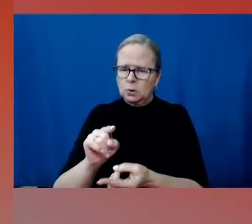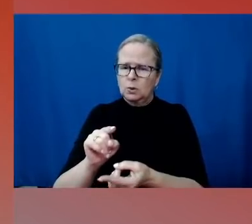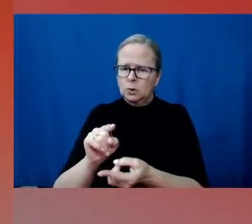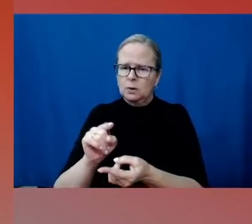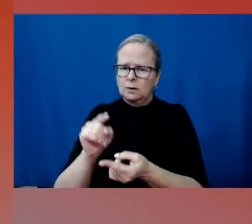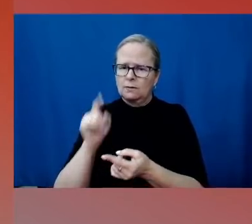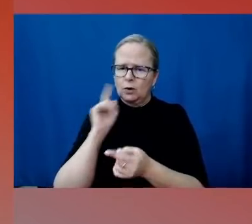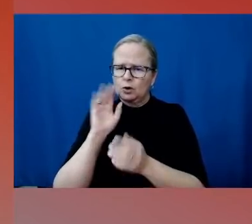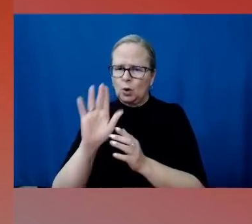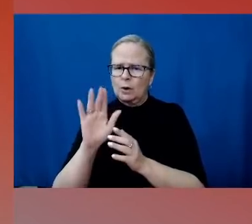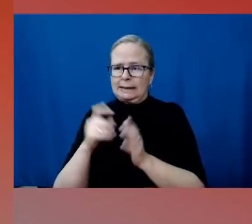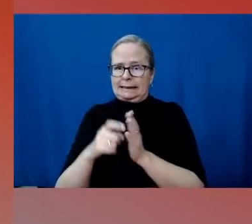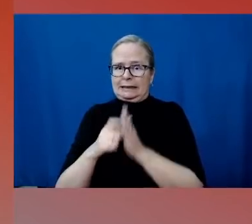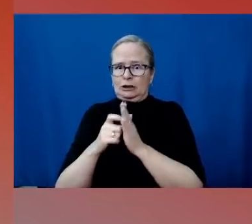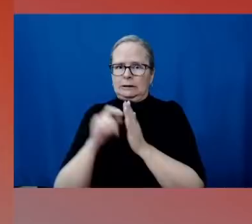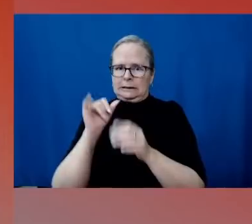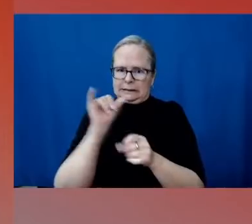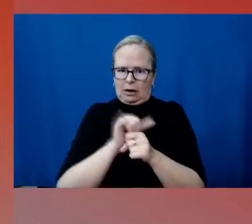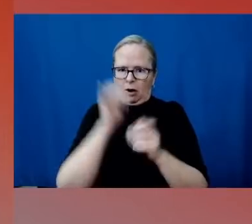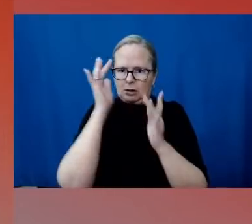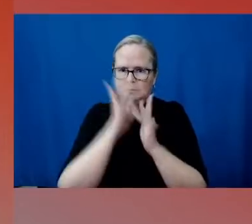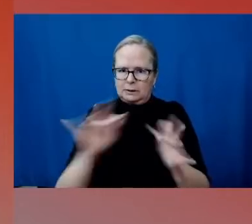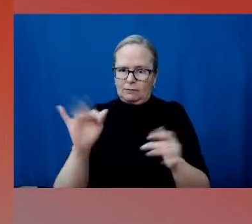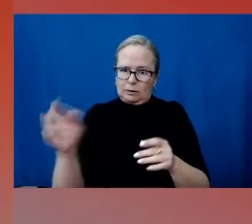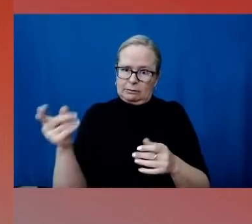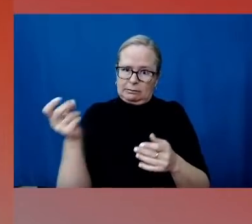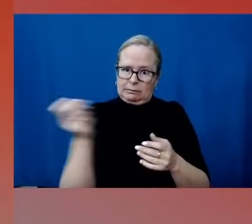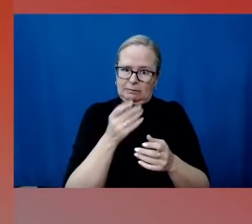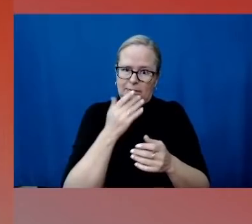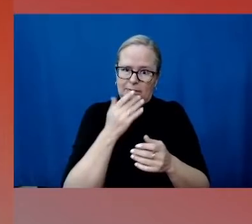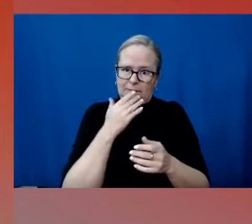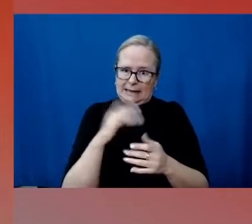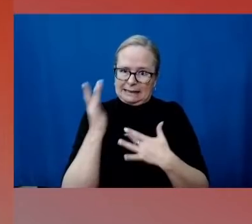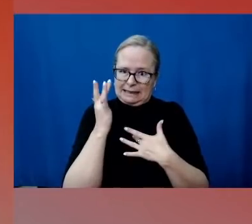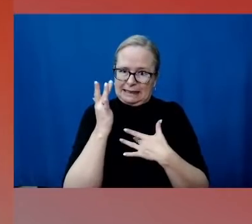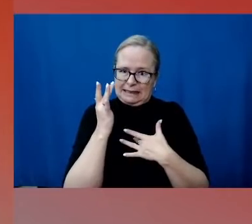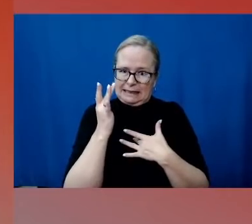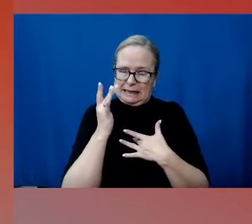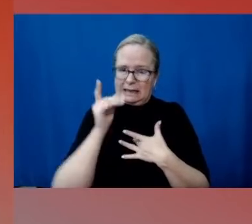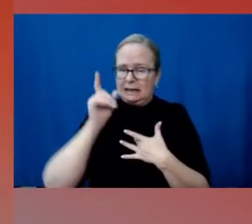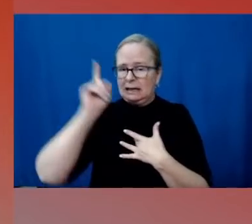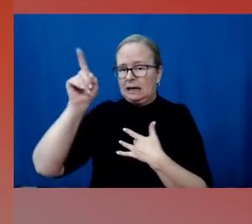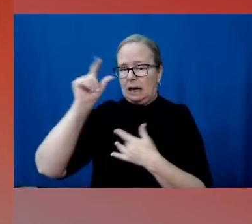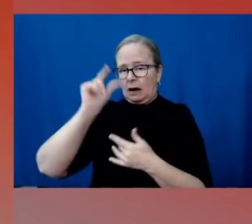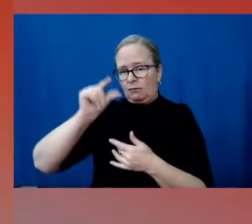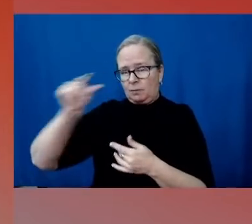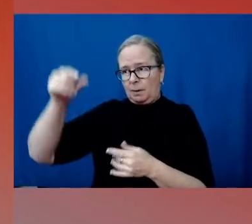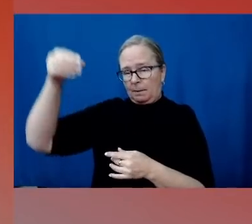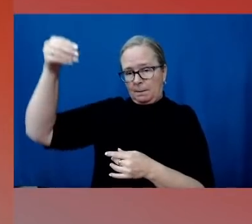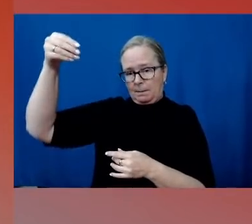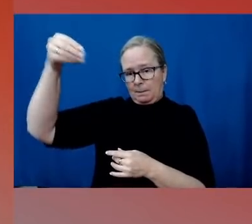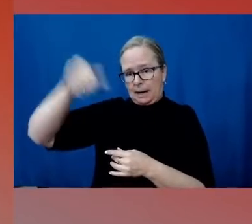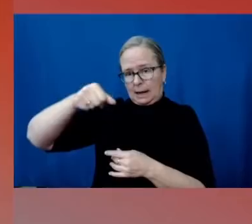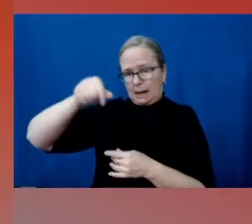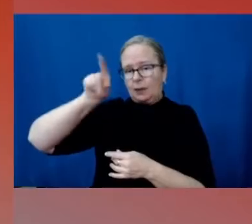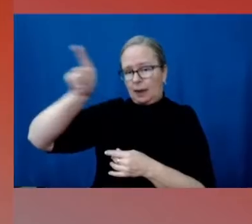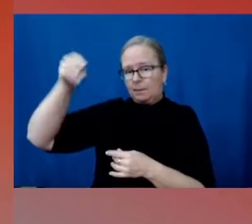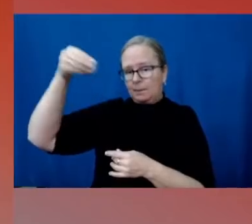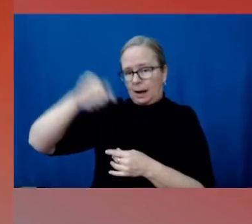some of those markers. And in fact, there can be expensive treatments. And so the reason government are paying for them is because it stops